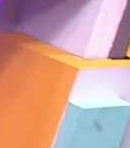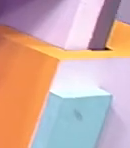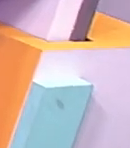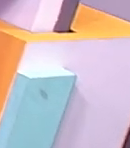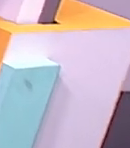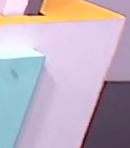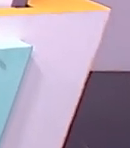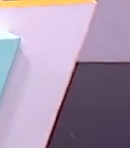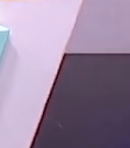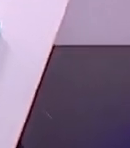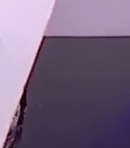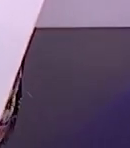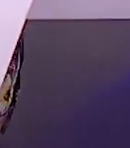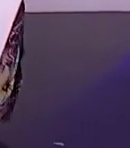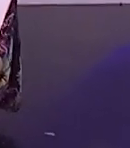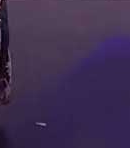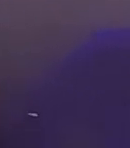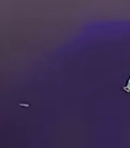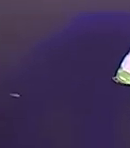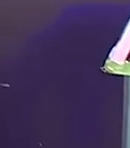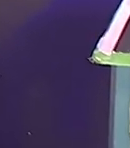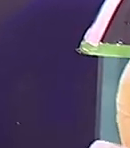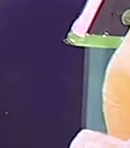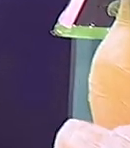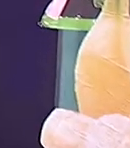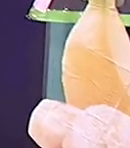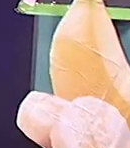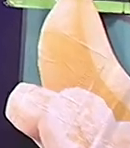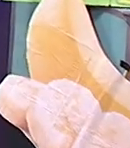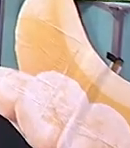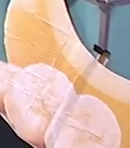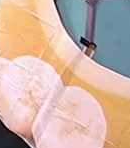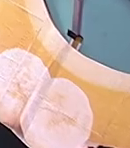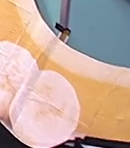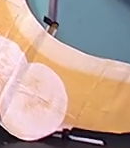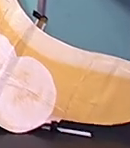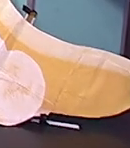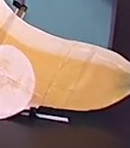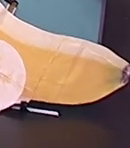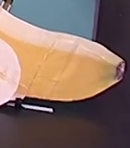Ready.